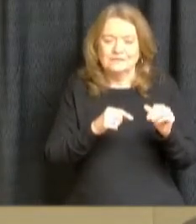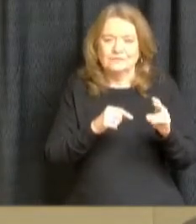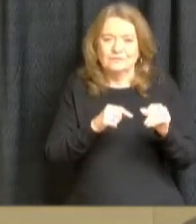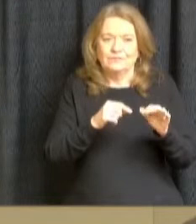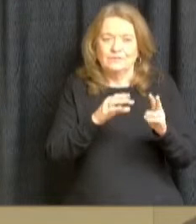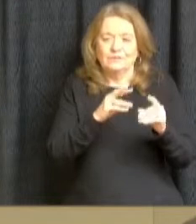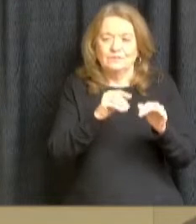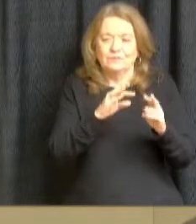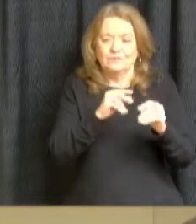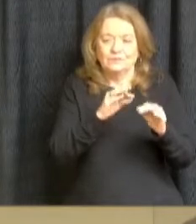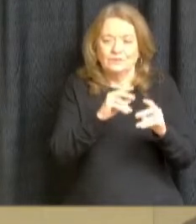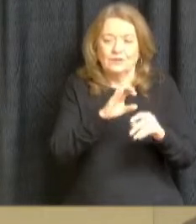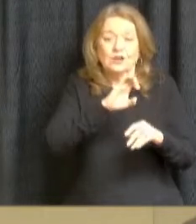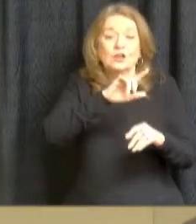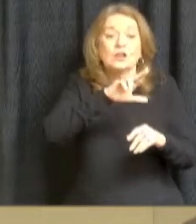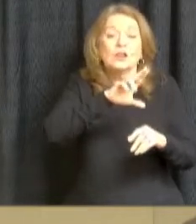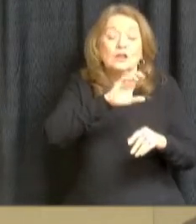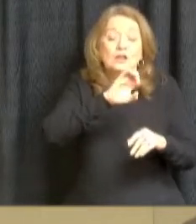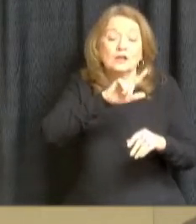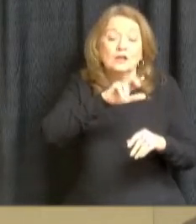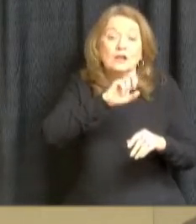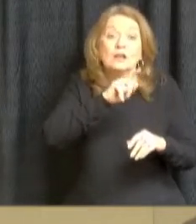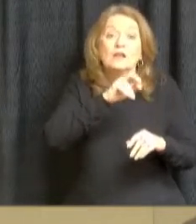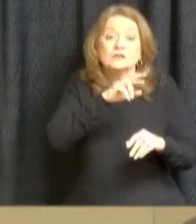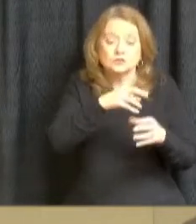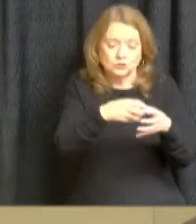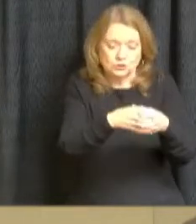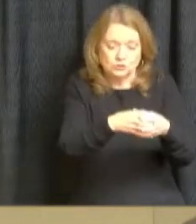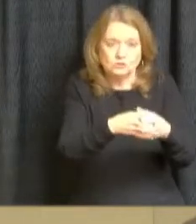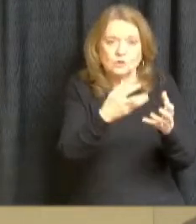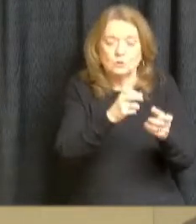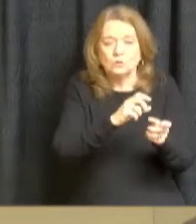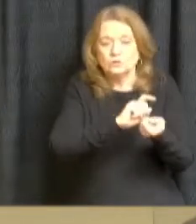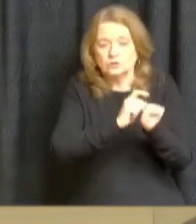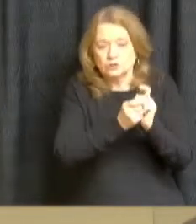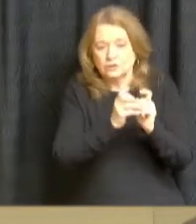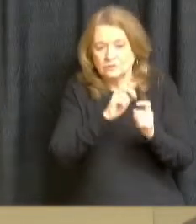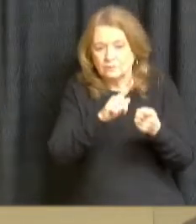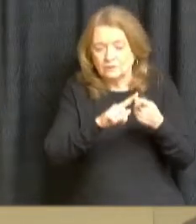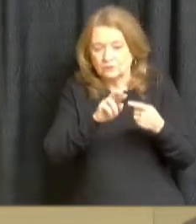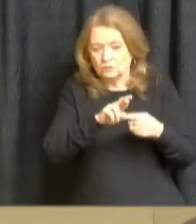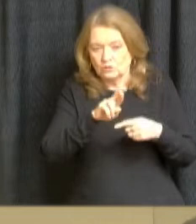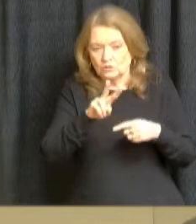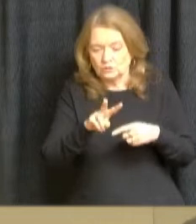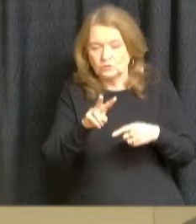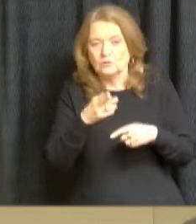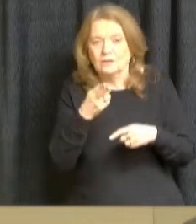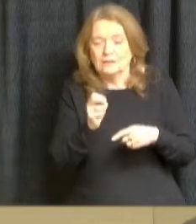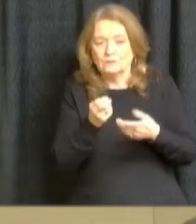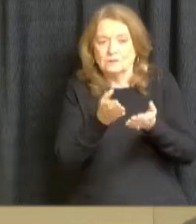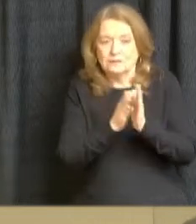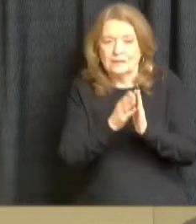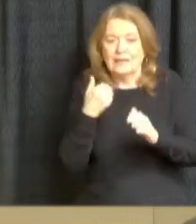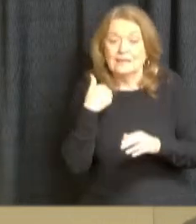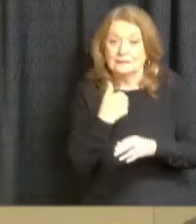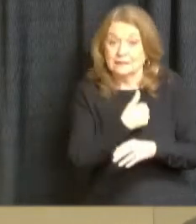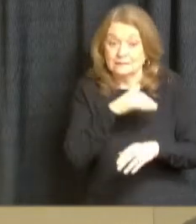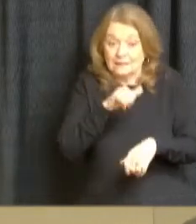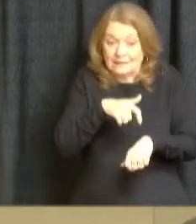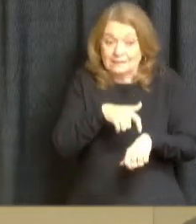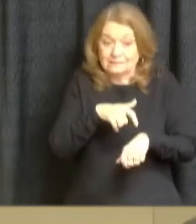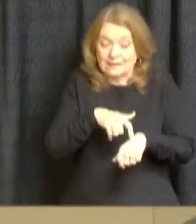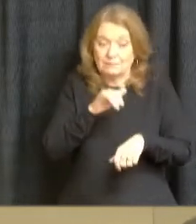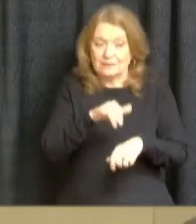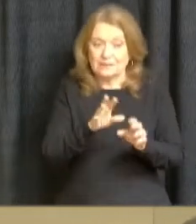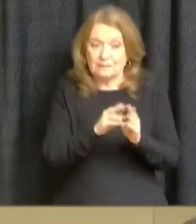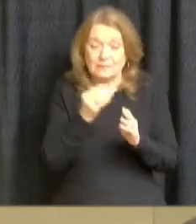Cluster, cluster. So he wanted to just come back to R2, and he was going to ask us at that time and at